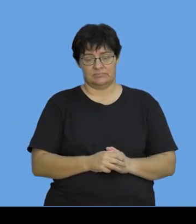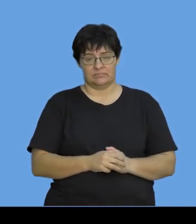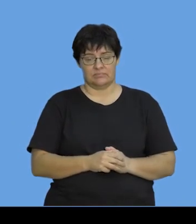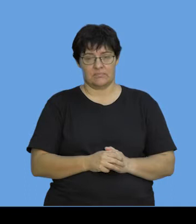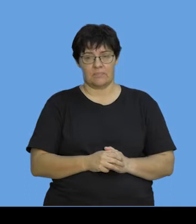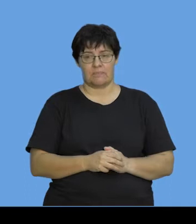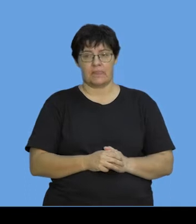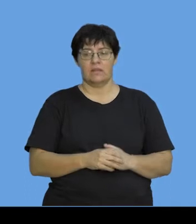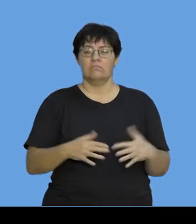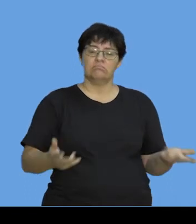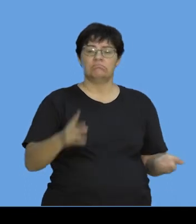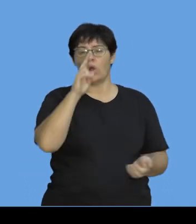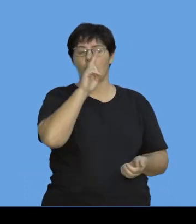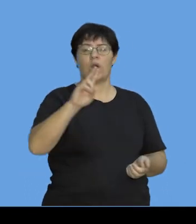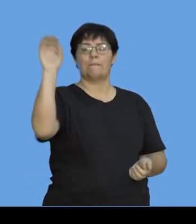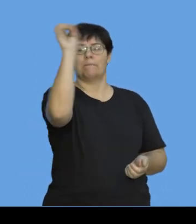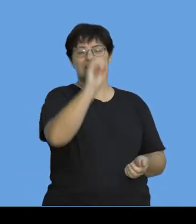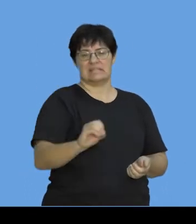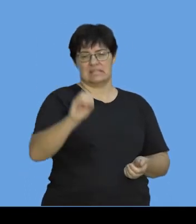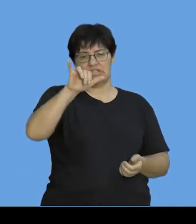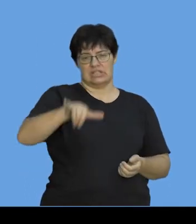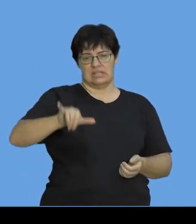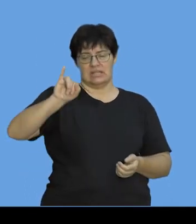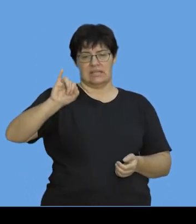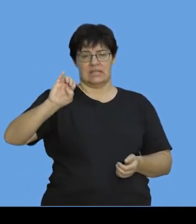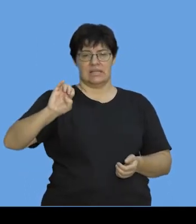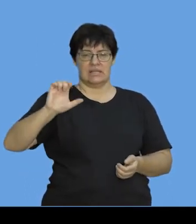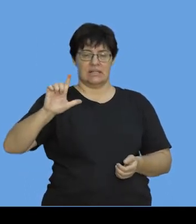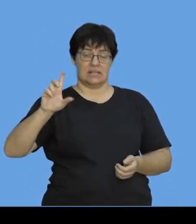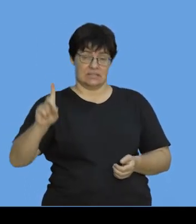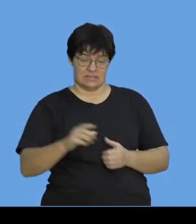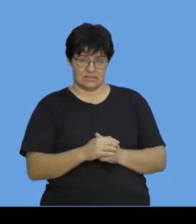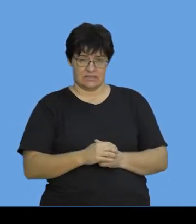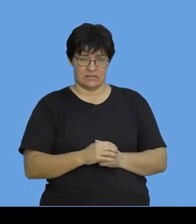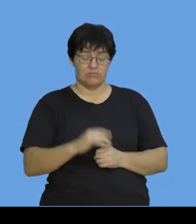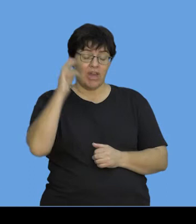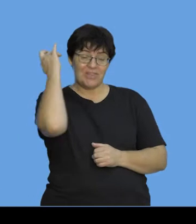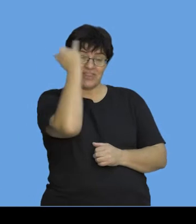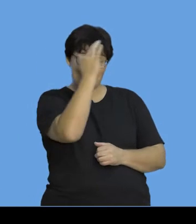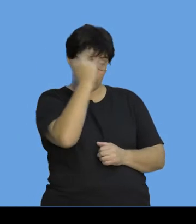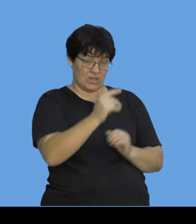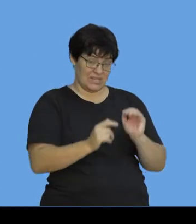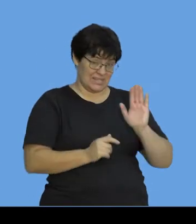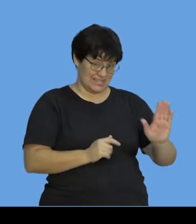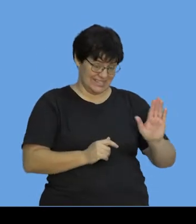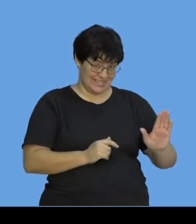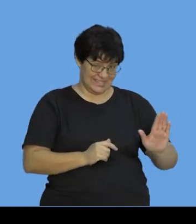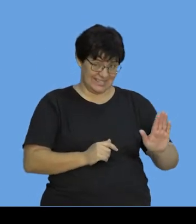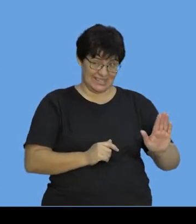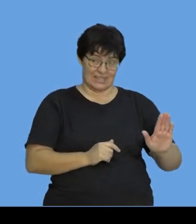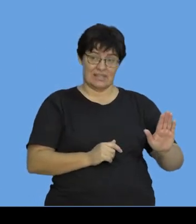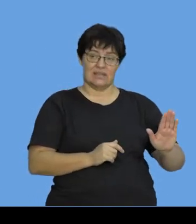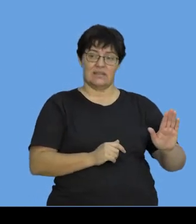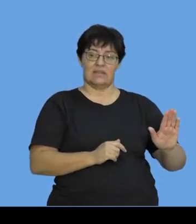as completion. Now let's look at percentage yield. Okay, so the theoretical yield, right? I'll underline that because that's a